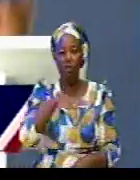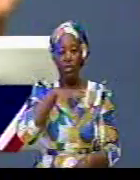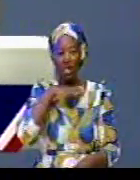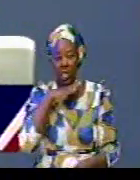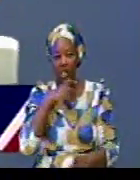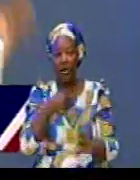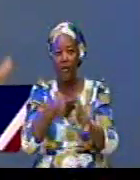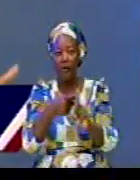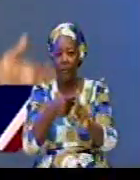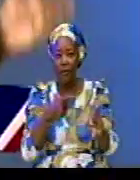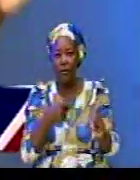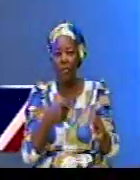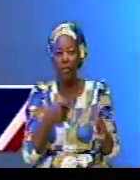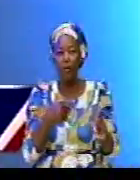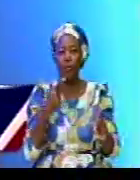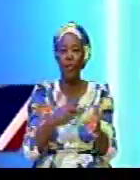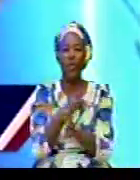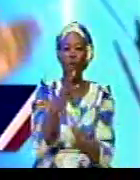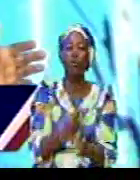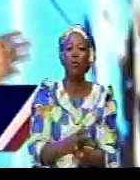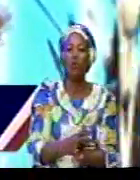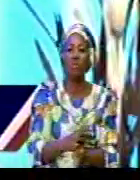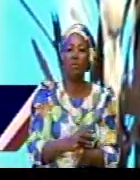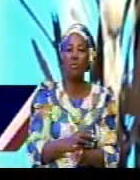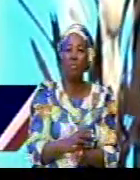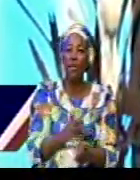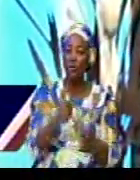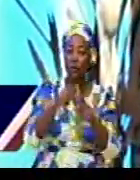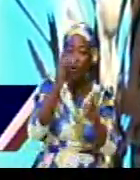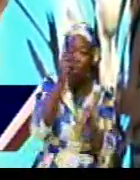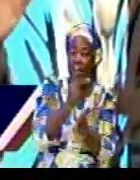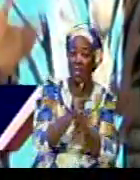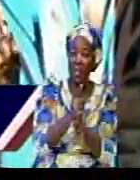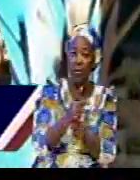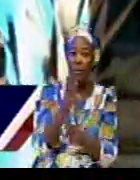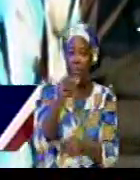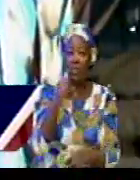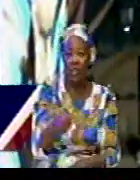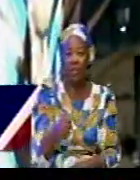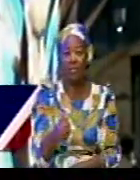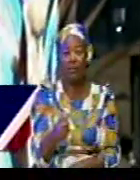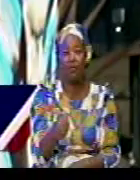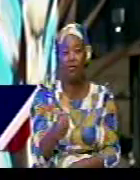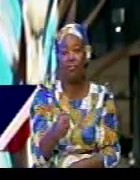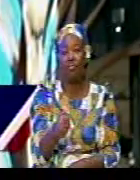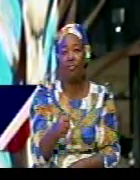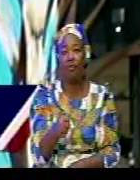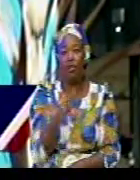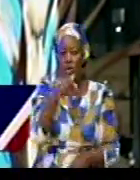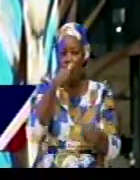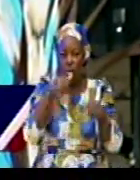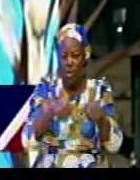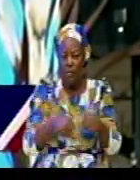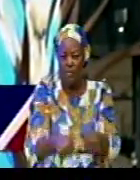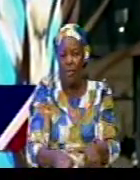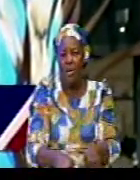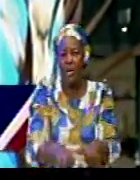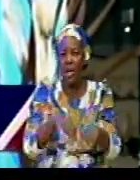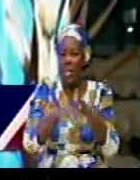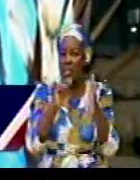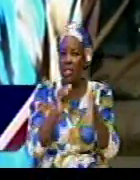keep himself unspotted from the world. To